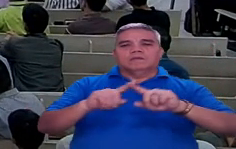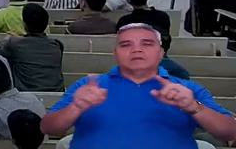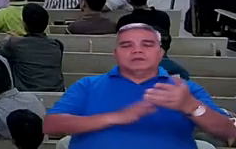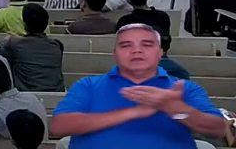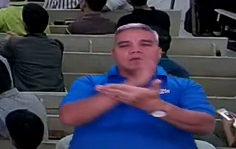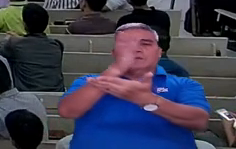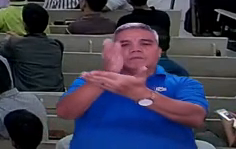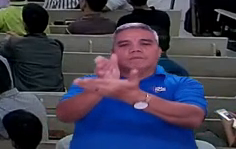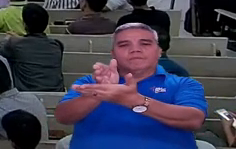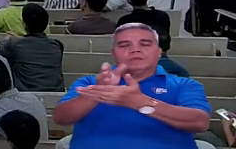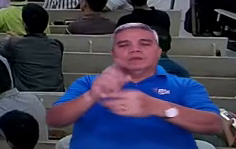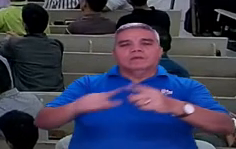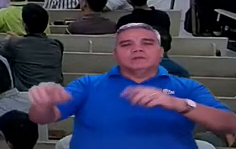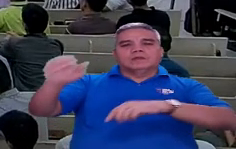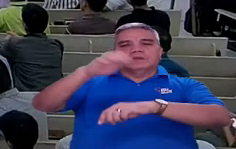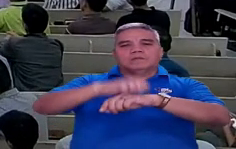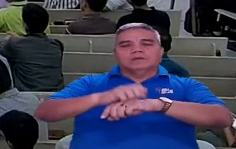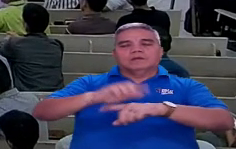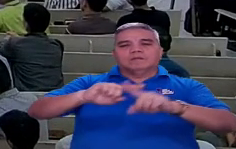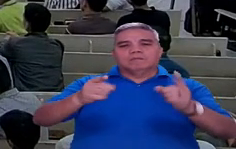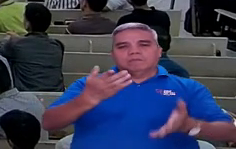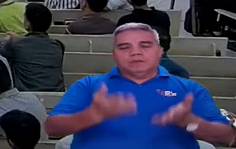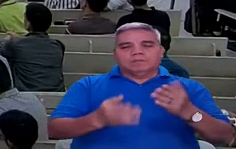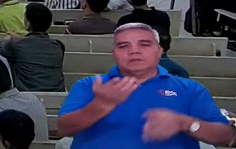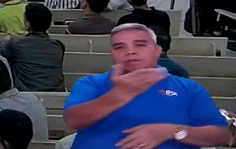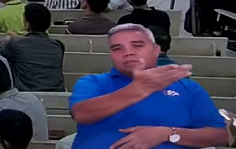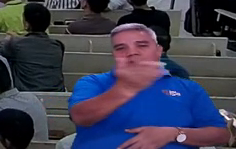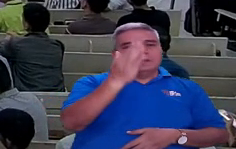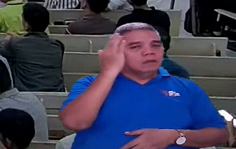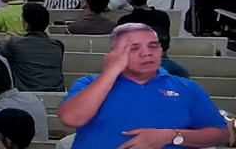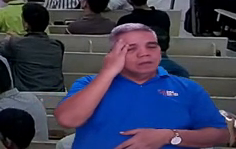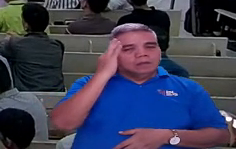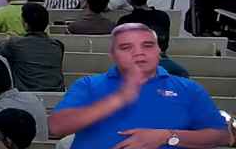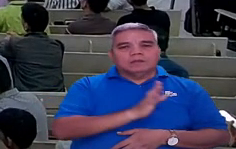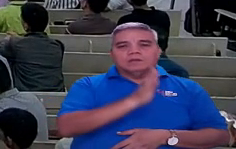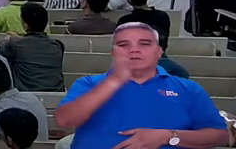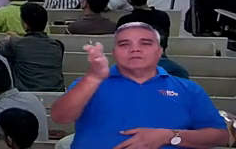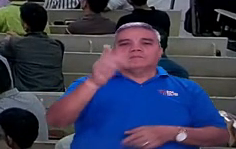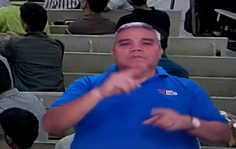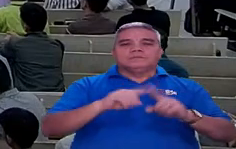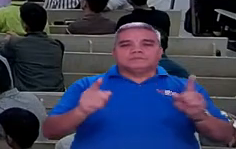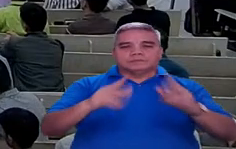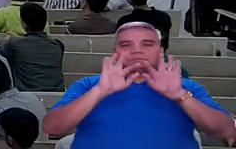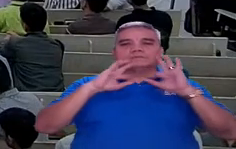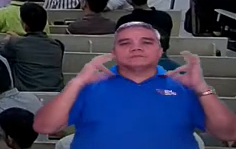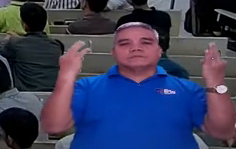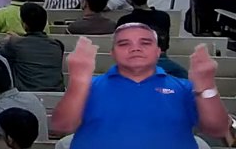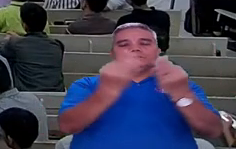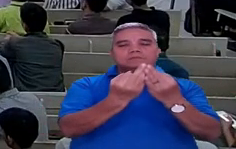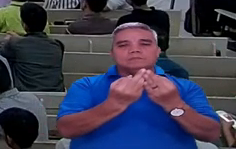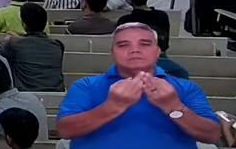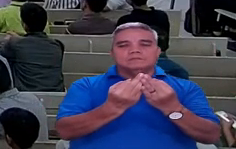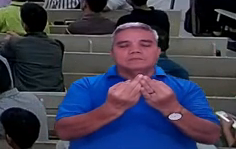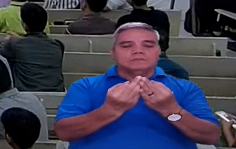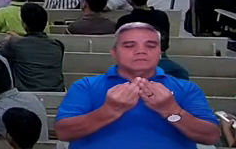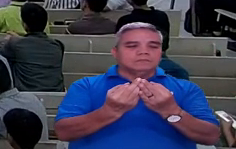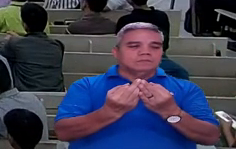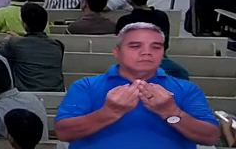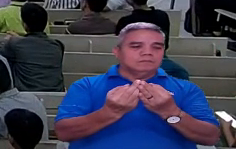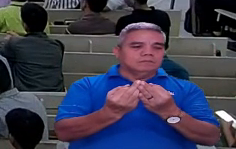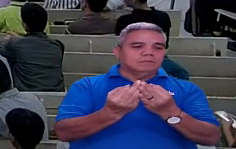Ipido in Myanmar. As many of you know, Myanmar is under civil war and